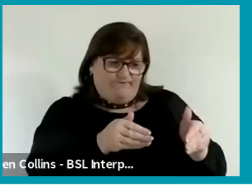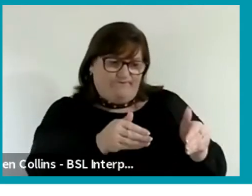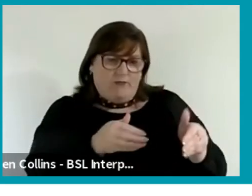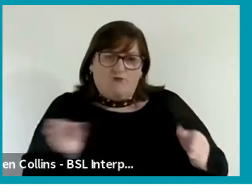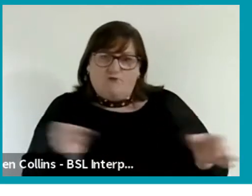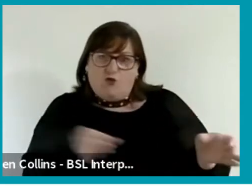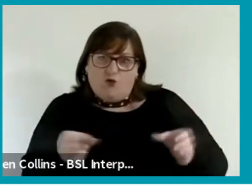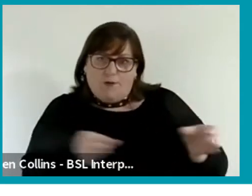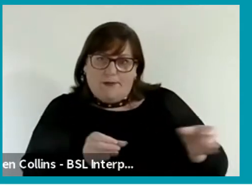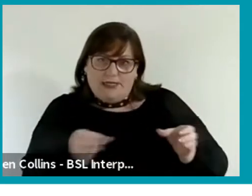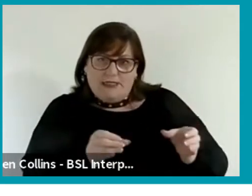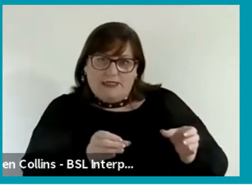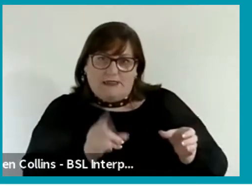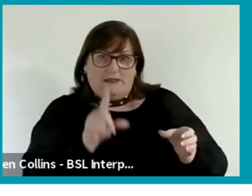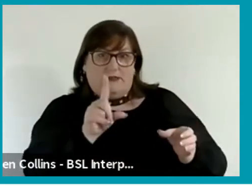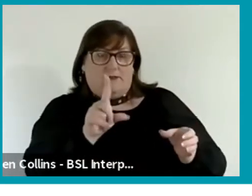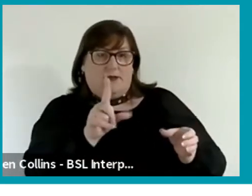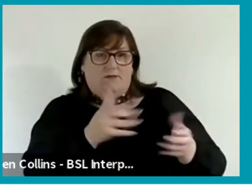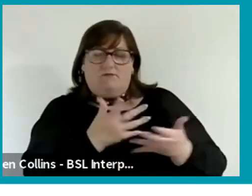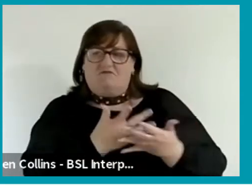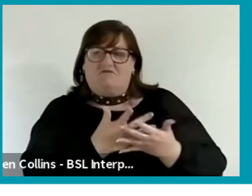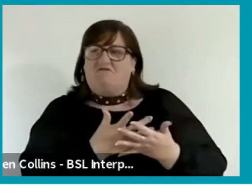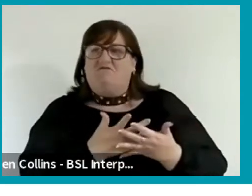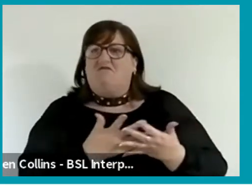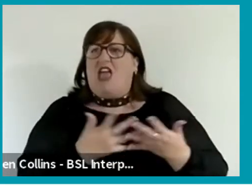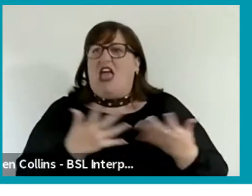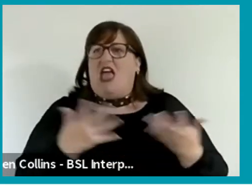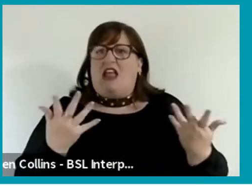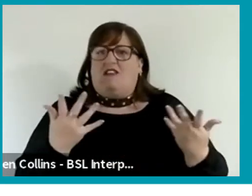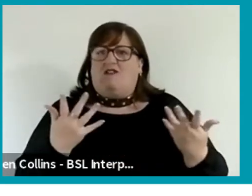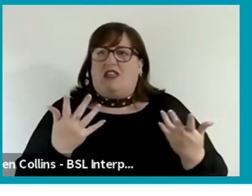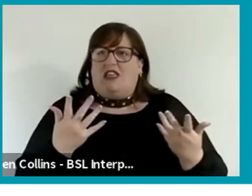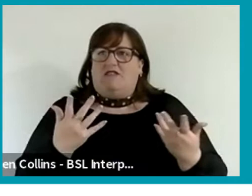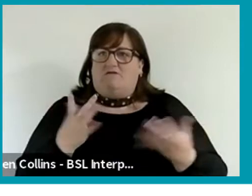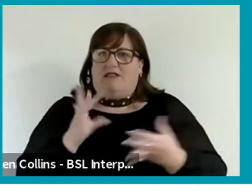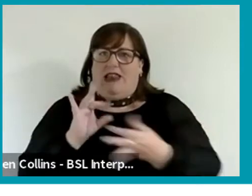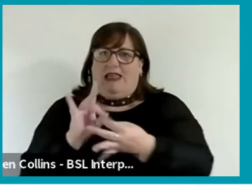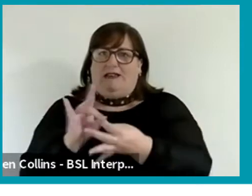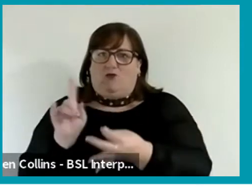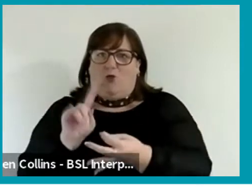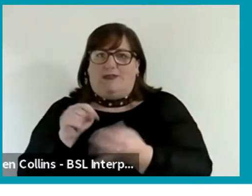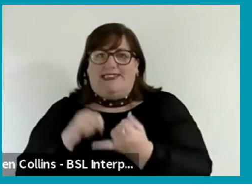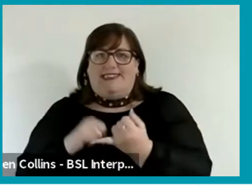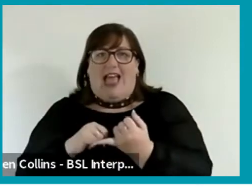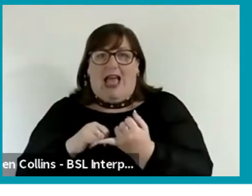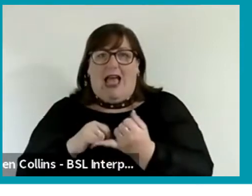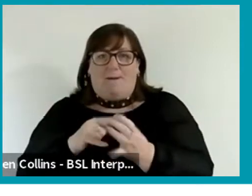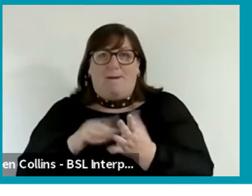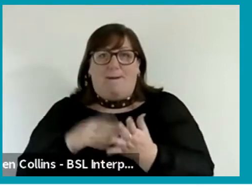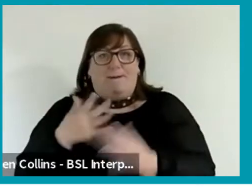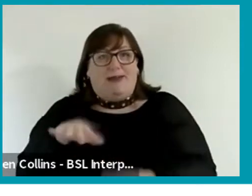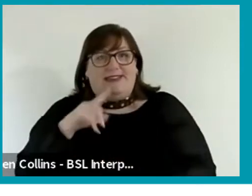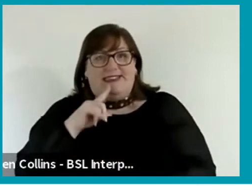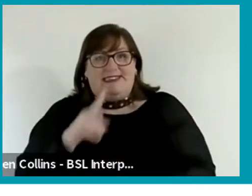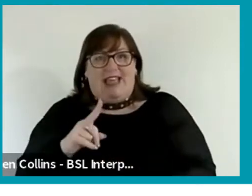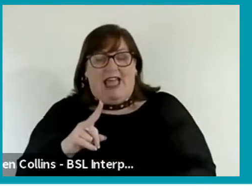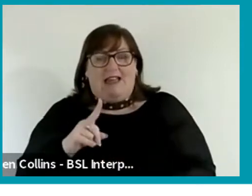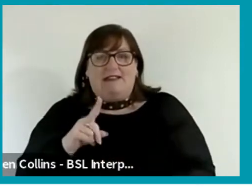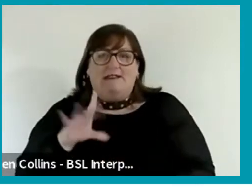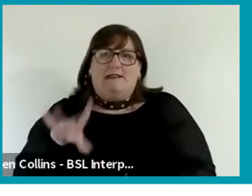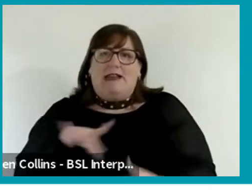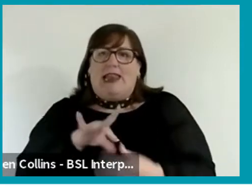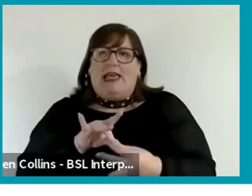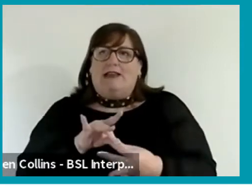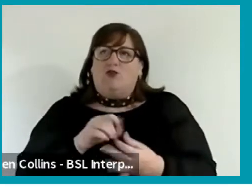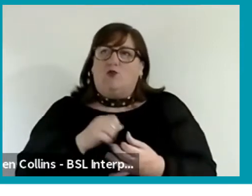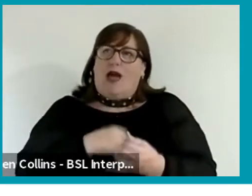anything that we do, adding to what Sam has already said, to our vision that is future where